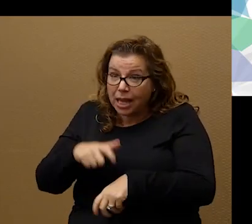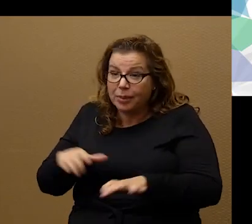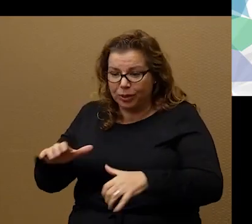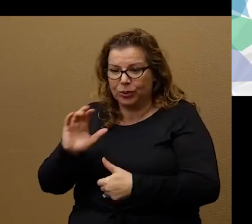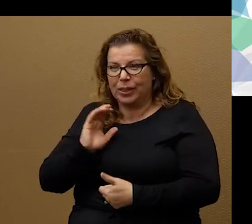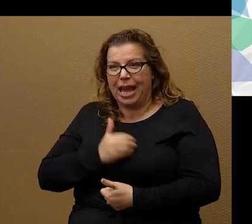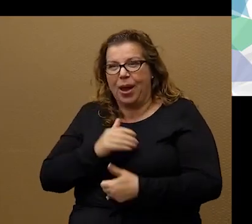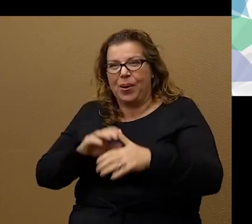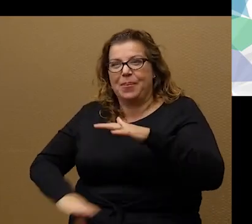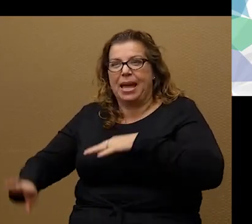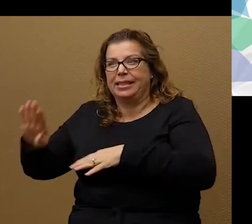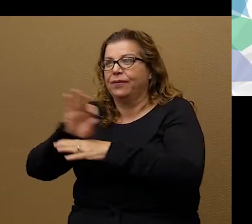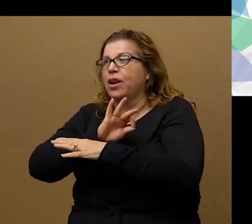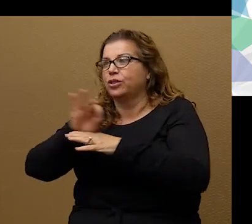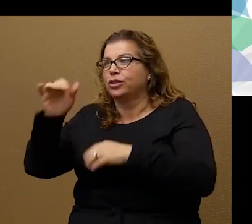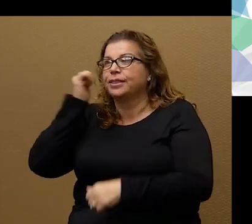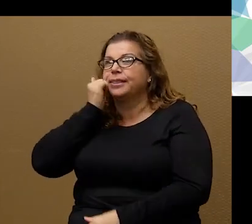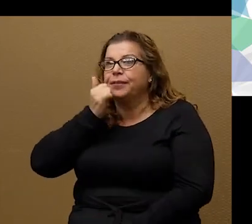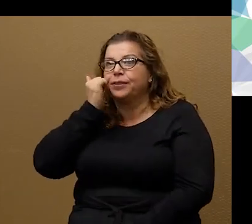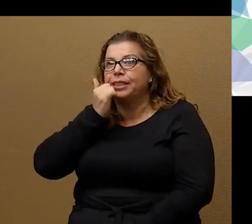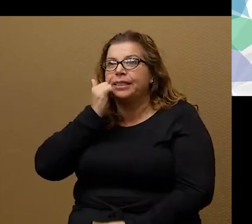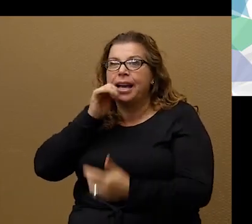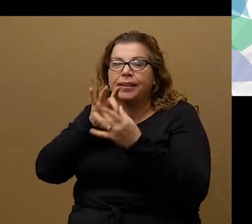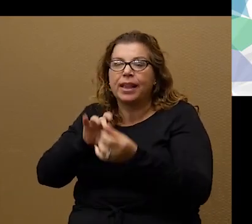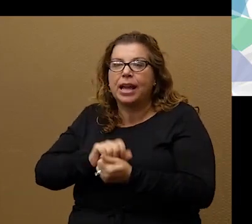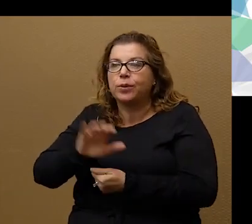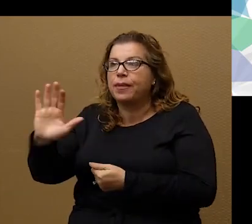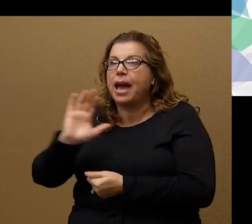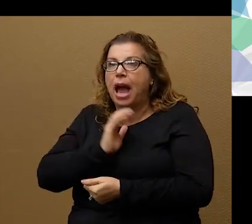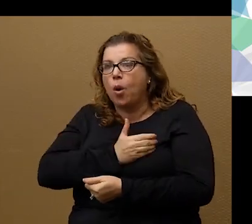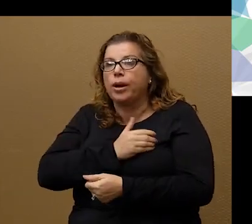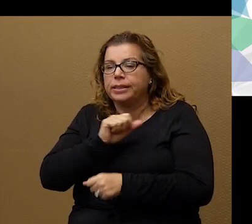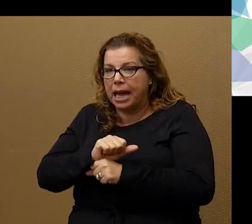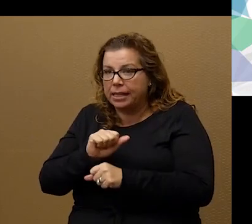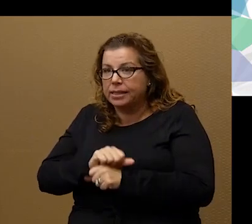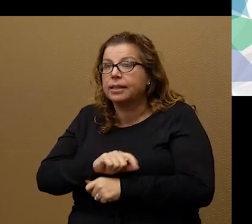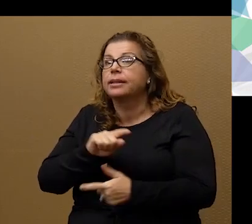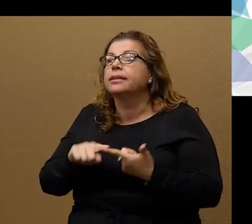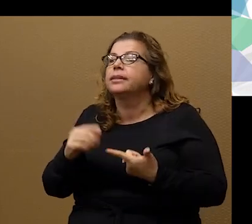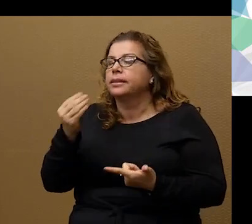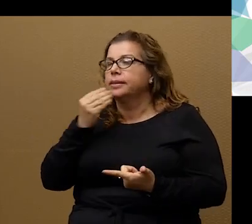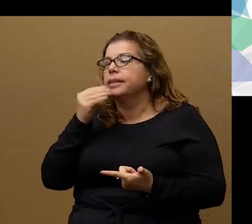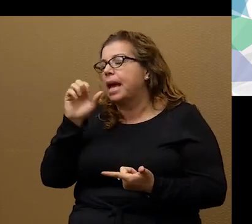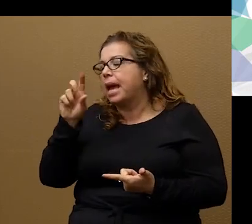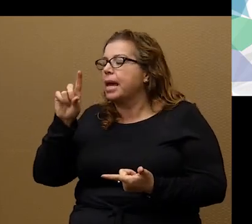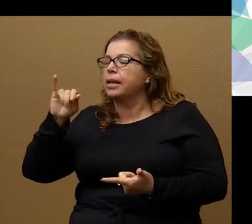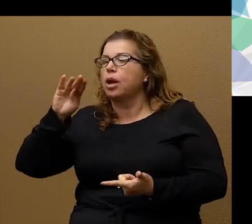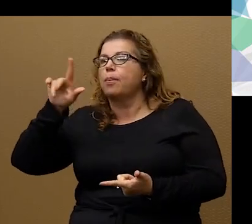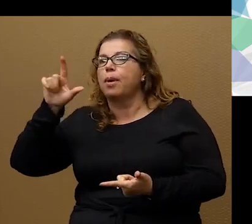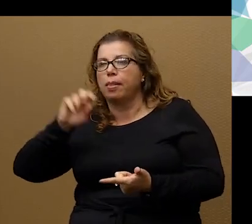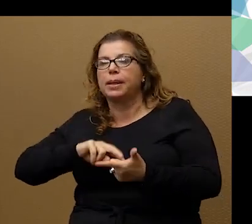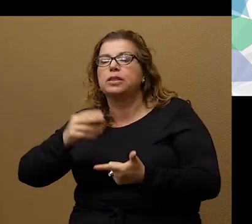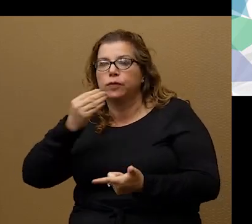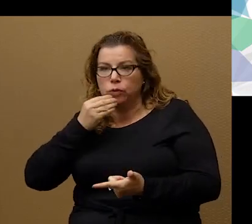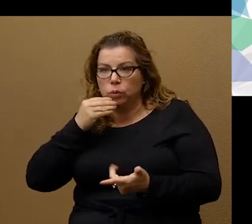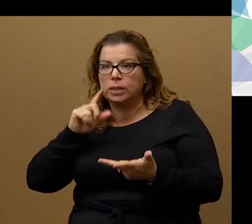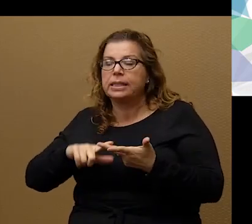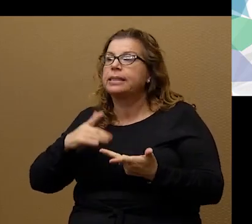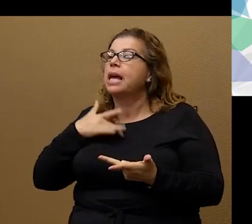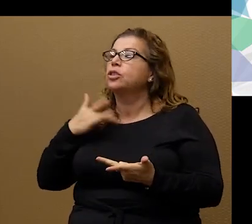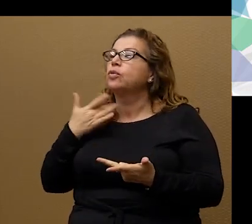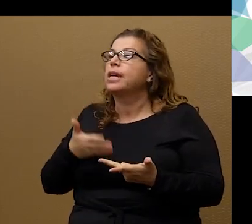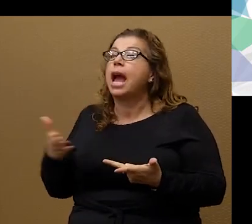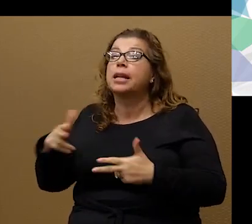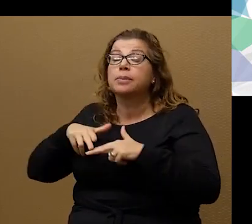basic functional daily task? Yeah. Edibles, food, sensory items, you know,